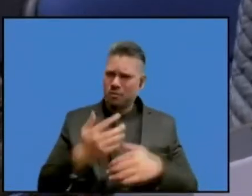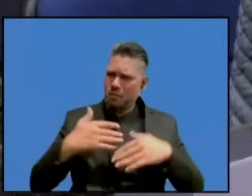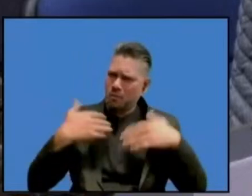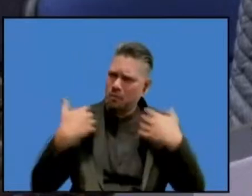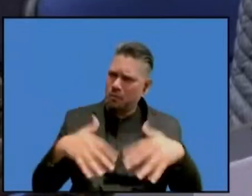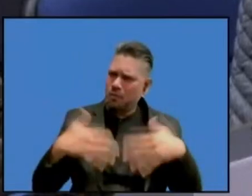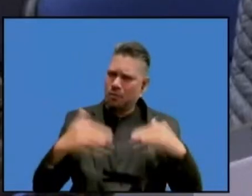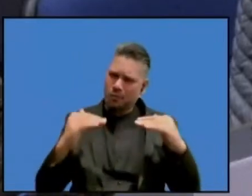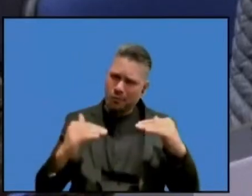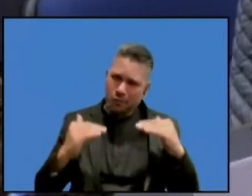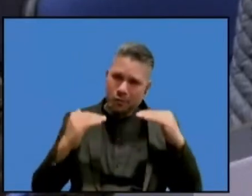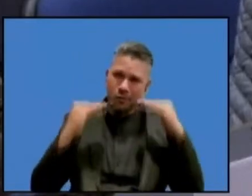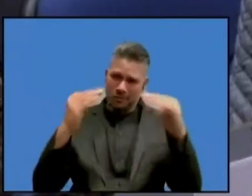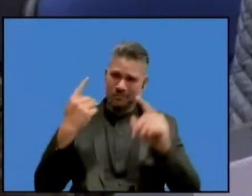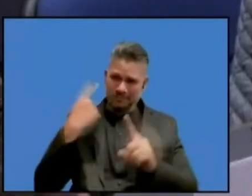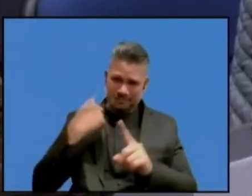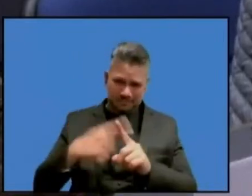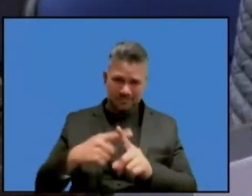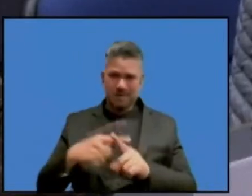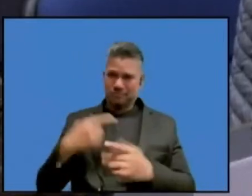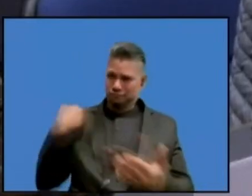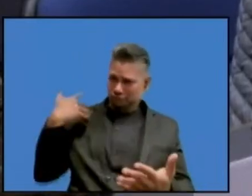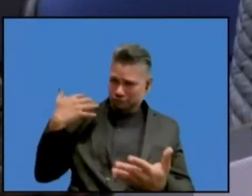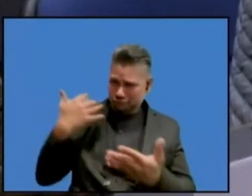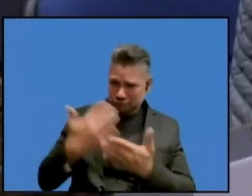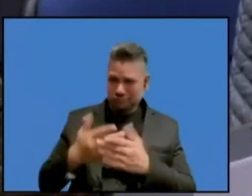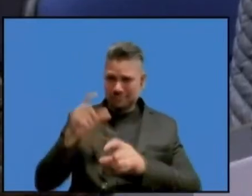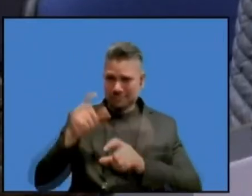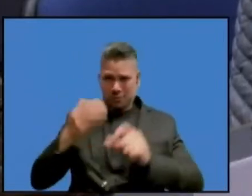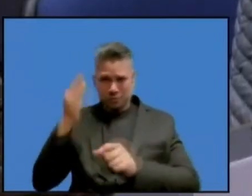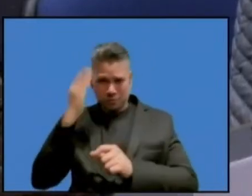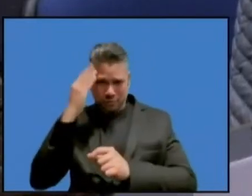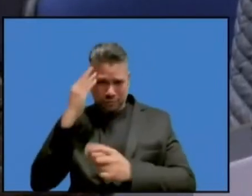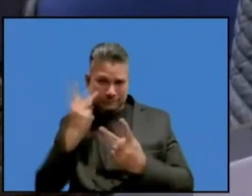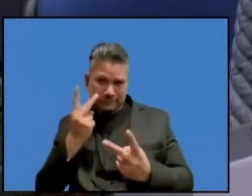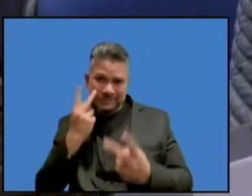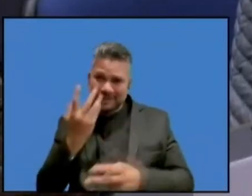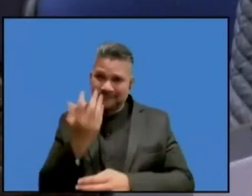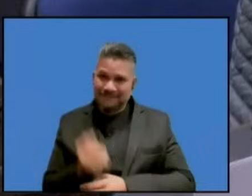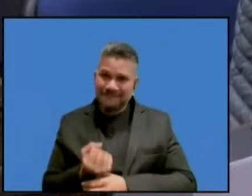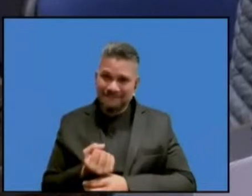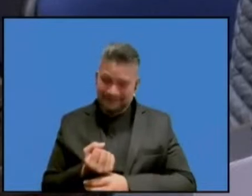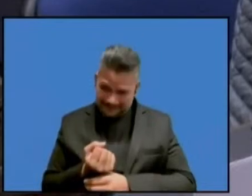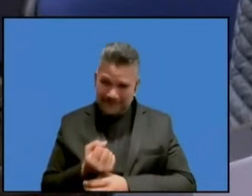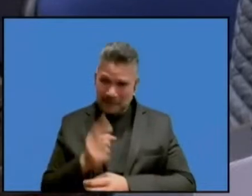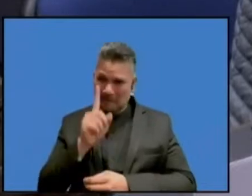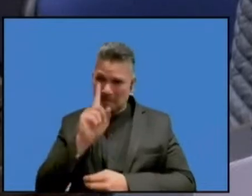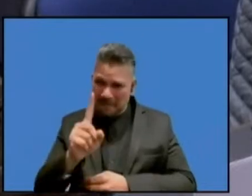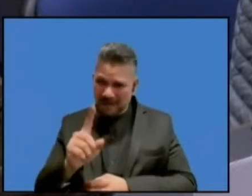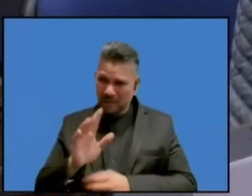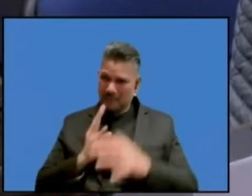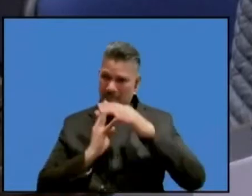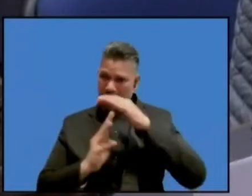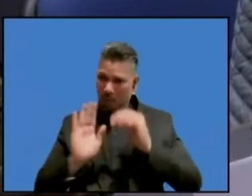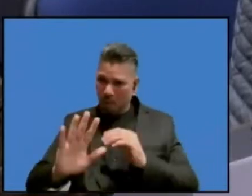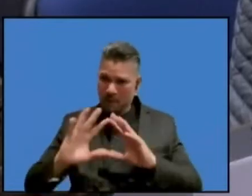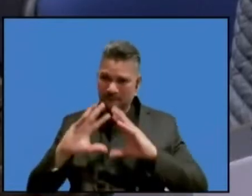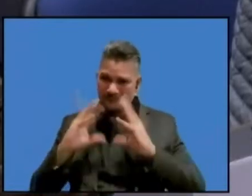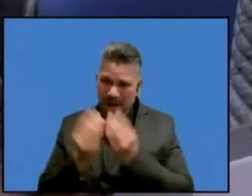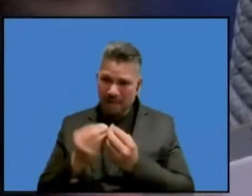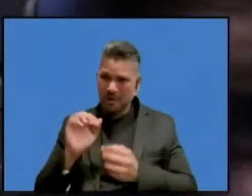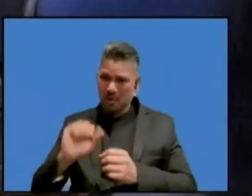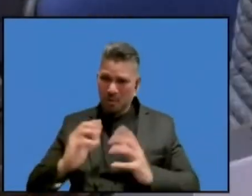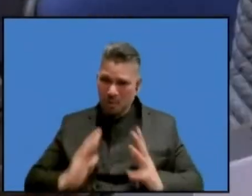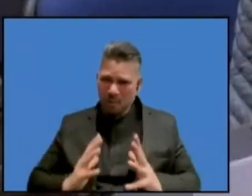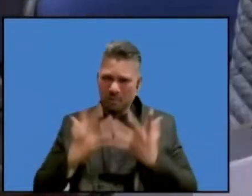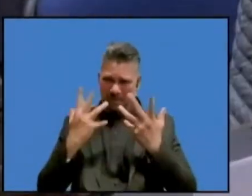so. However, migrants' rights and the rights of the families and the communities they leave behind when they migrate, these rights